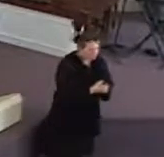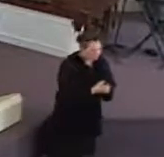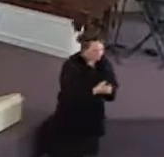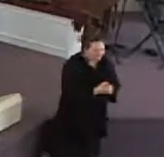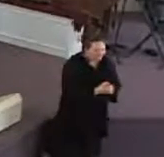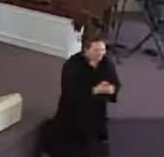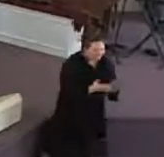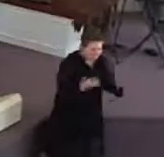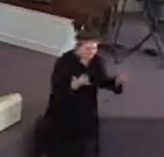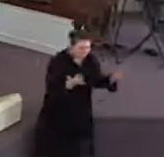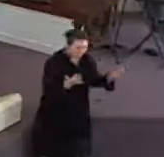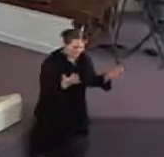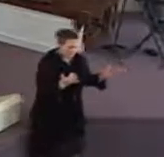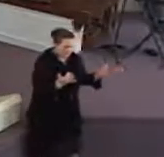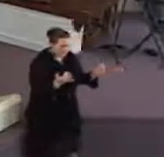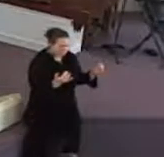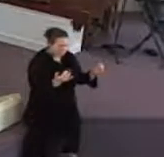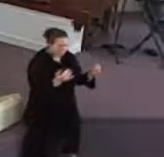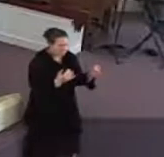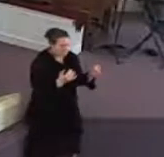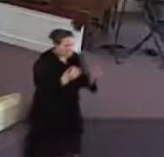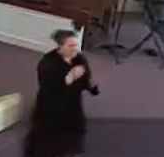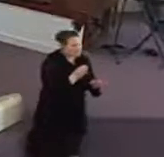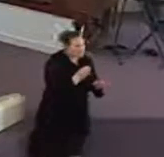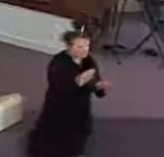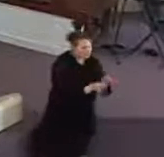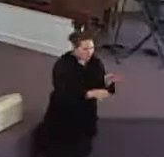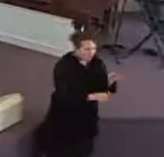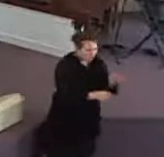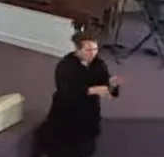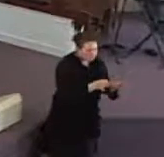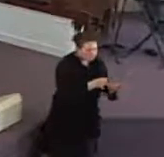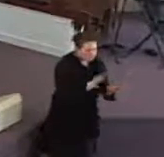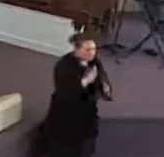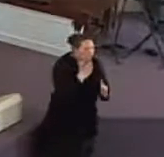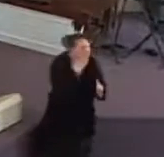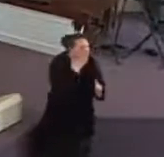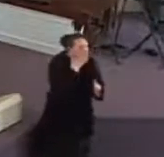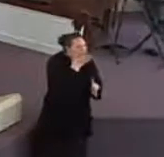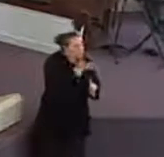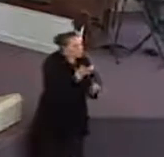Come on, the wheels of God's justice, they may work slowly, but they certainly work.